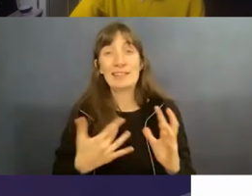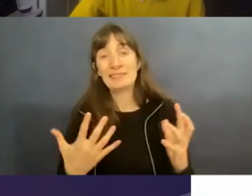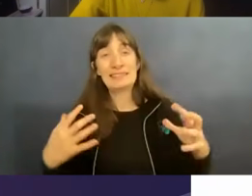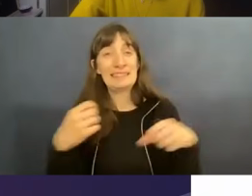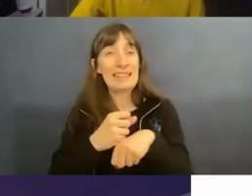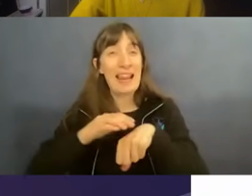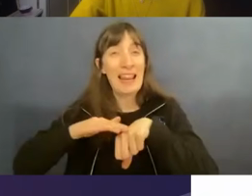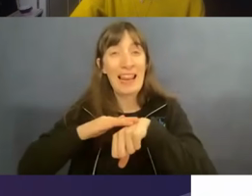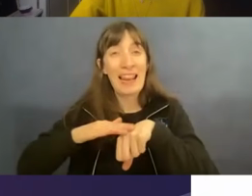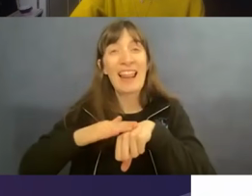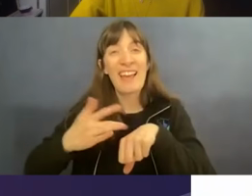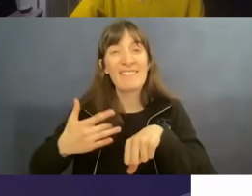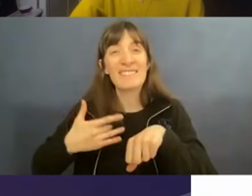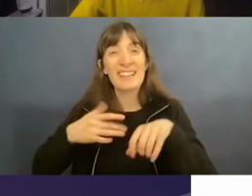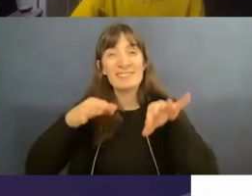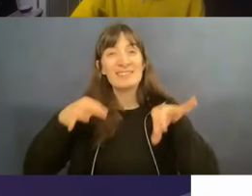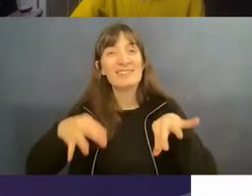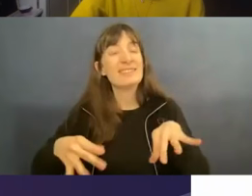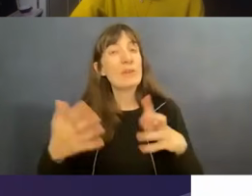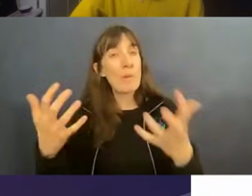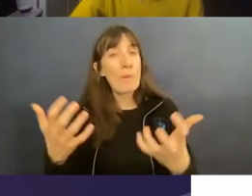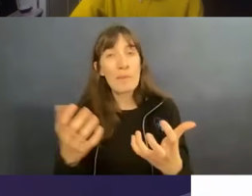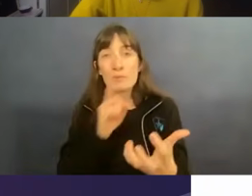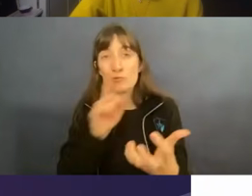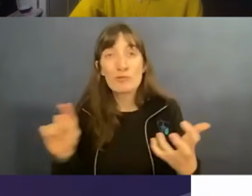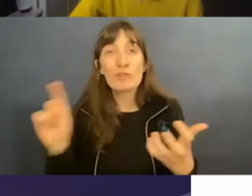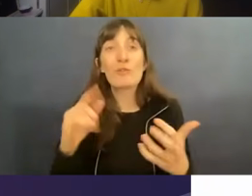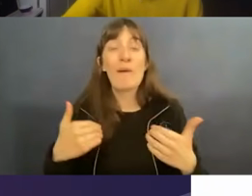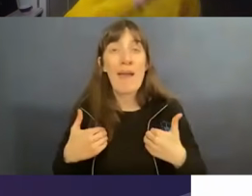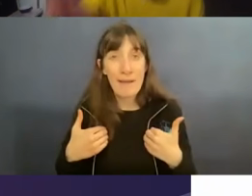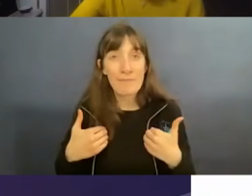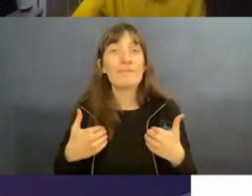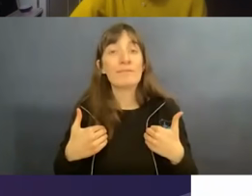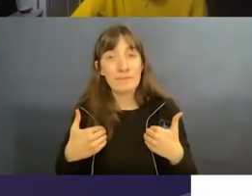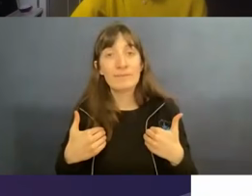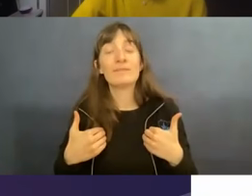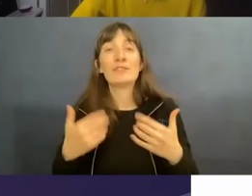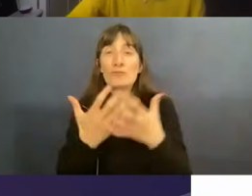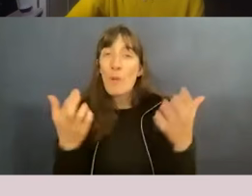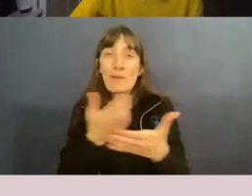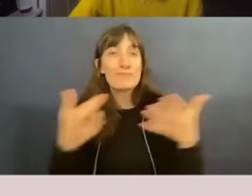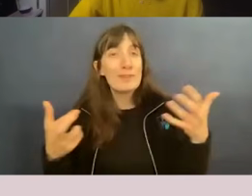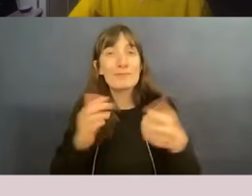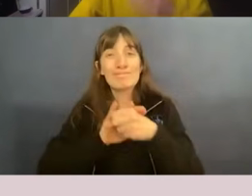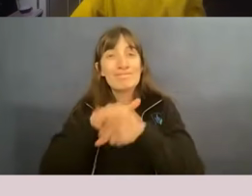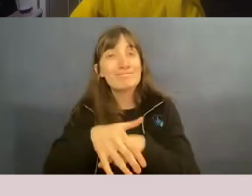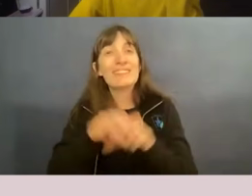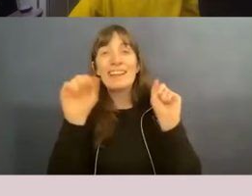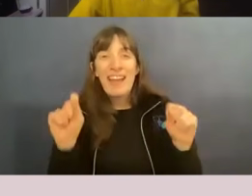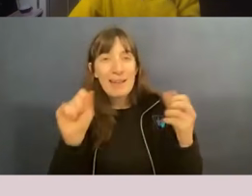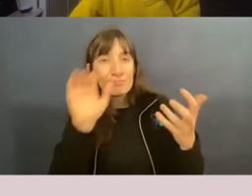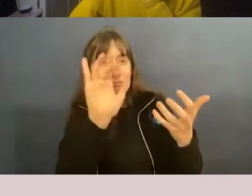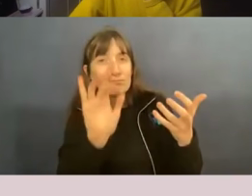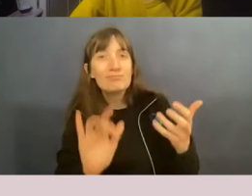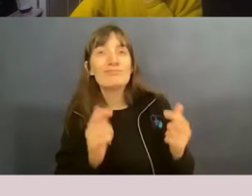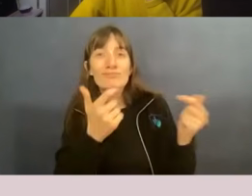the surface. So I just want to make sure you're all equipped with so many resources that you would want. And we